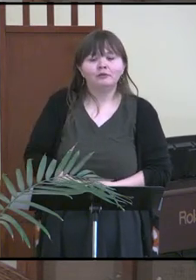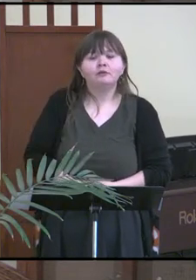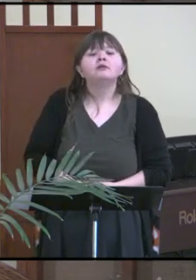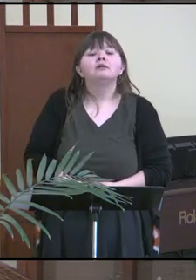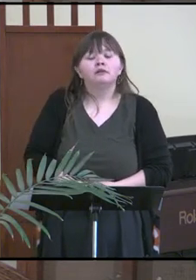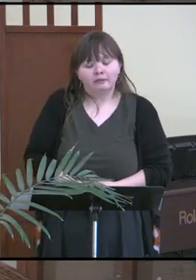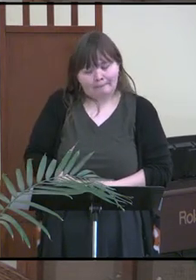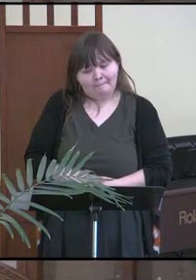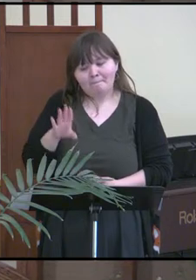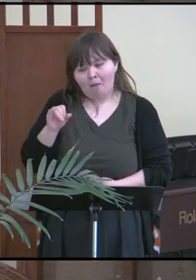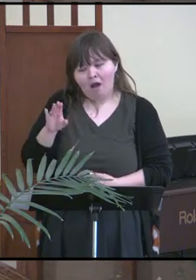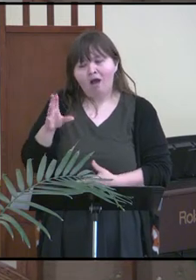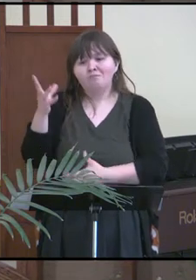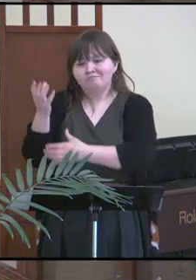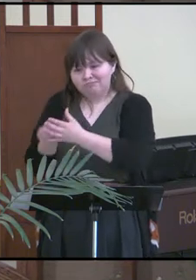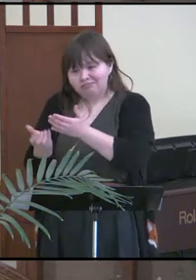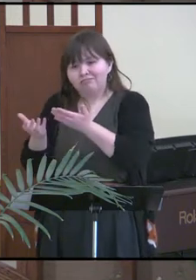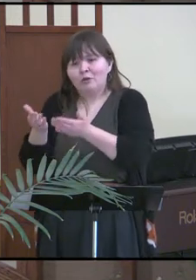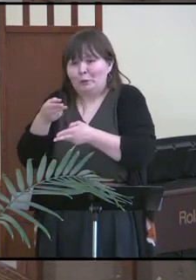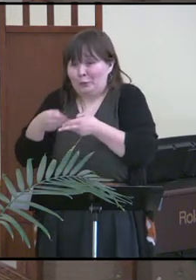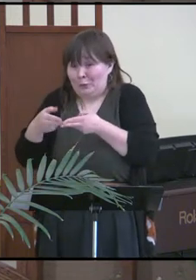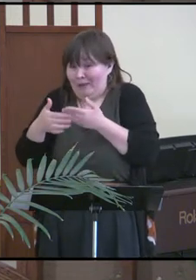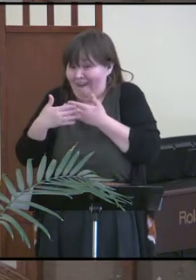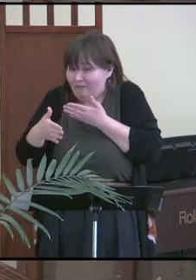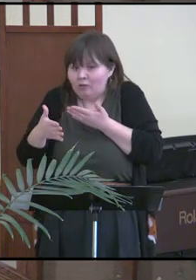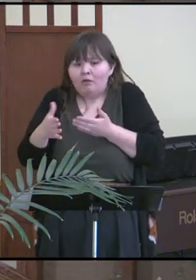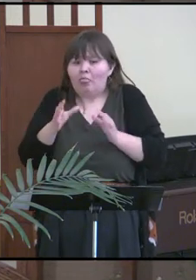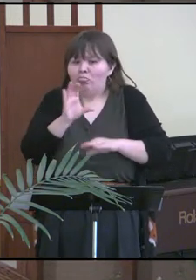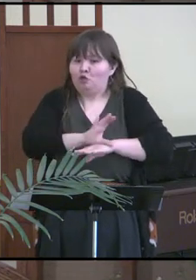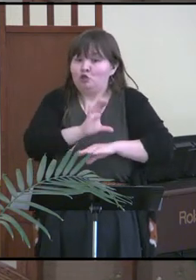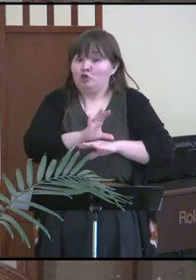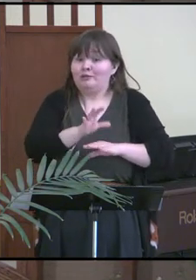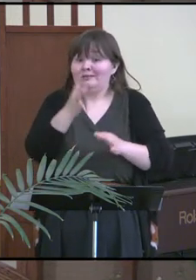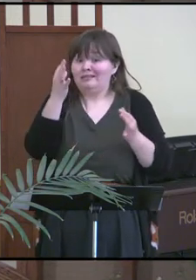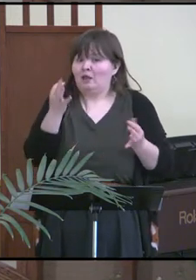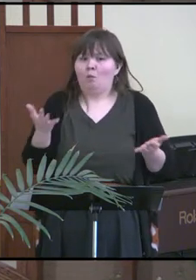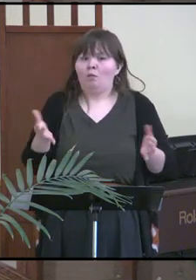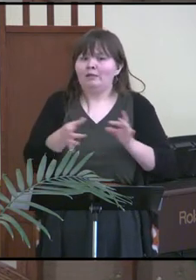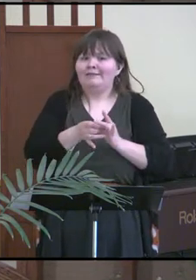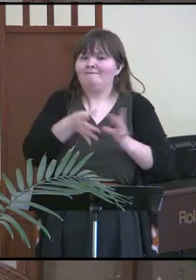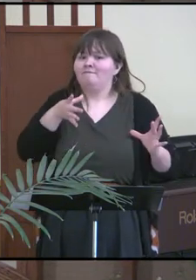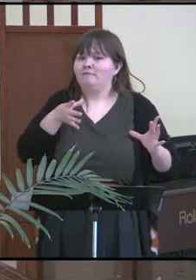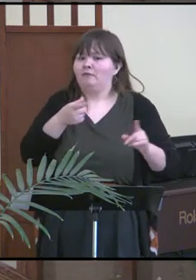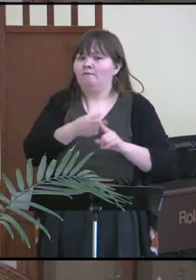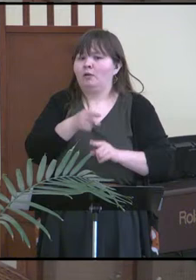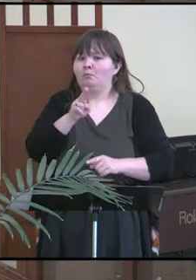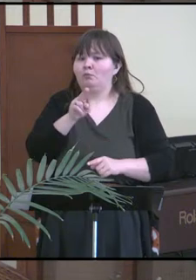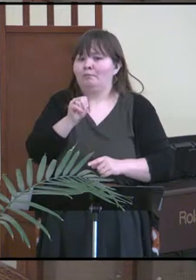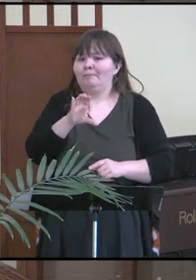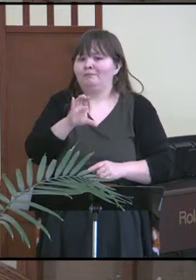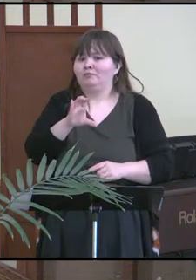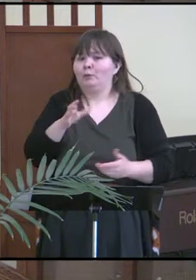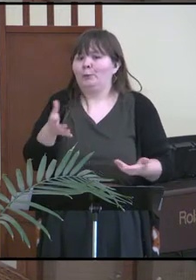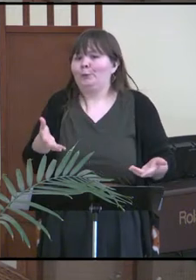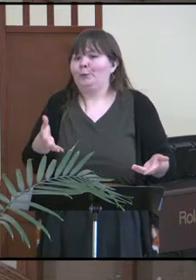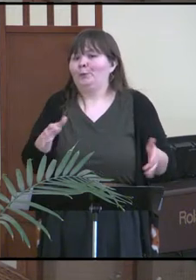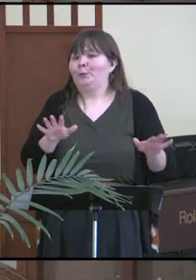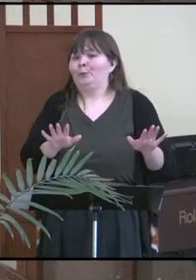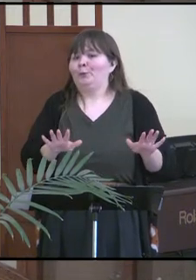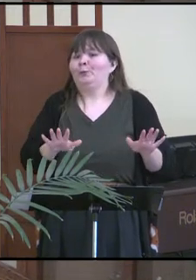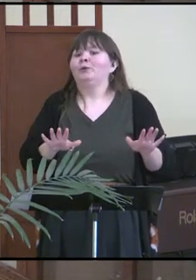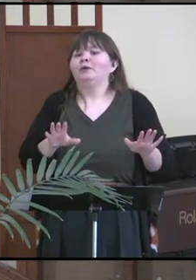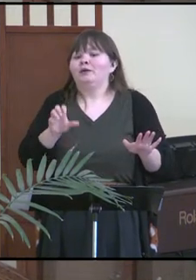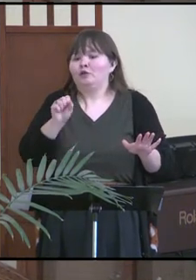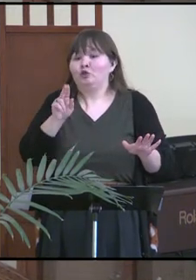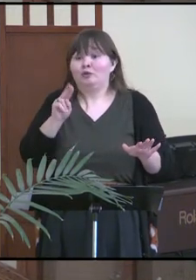after Bob's death, the Bernie Church decided to disaffiliate from the United Methodist Church. And Susan knew that